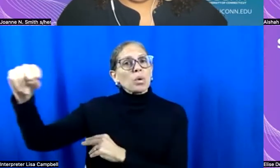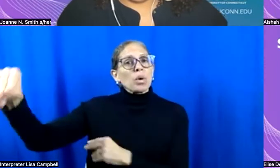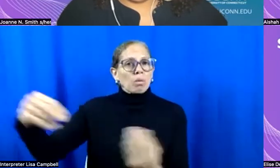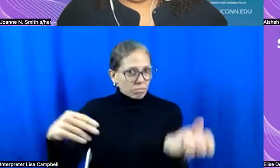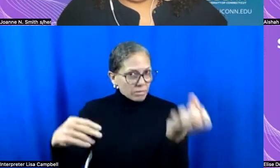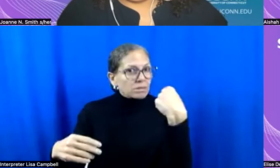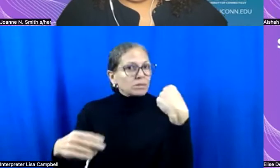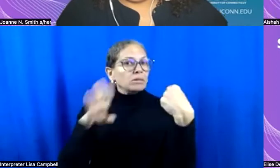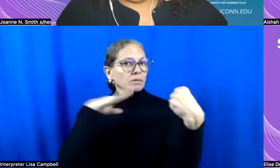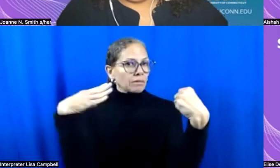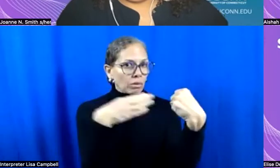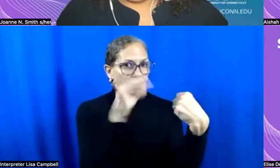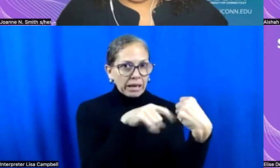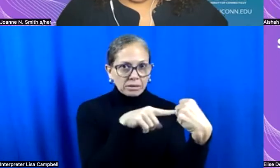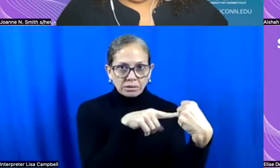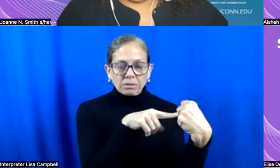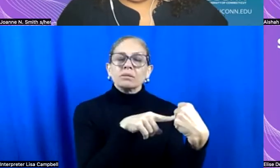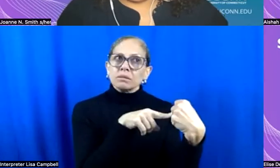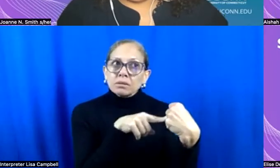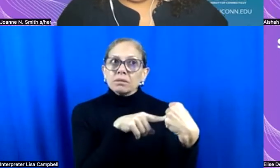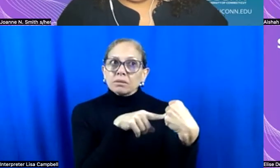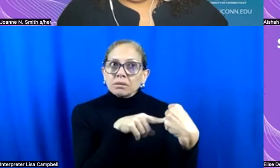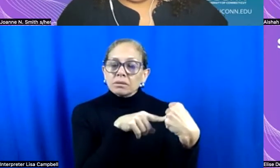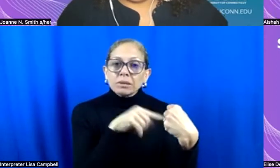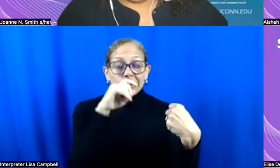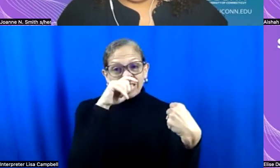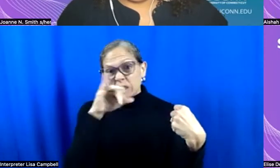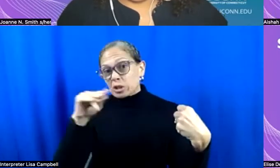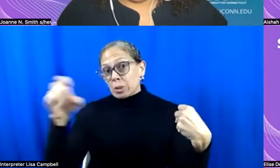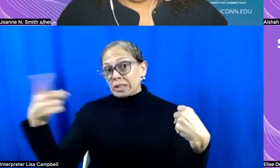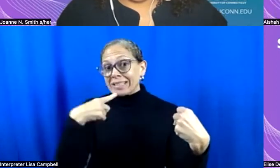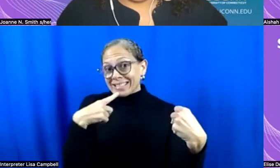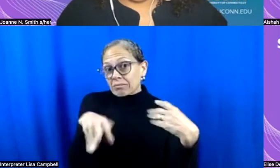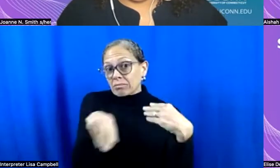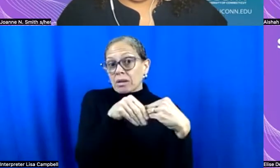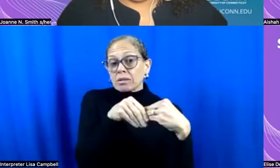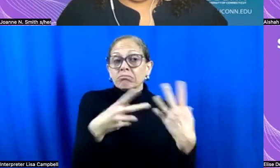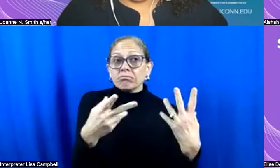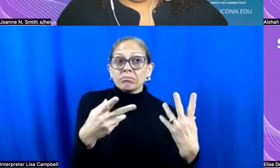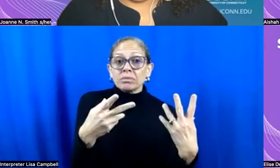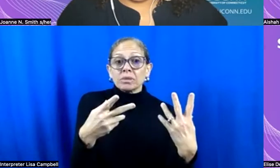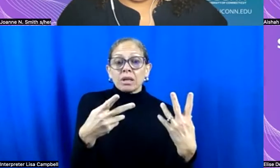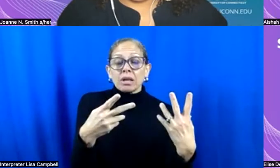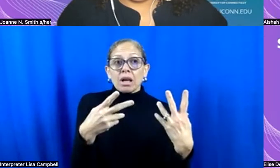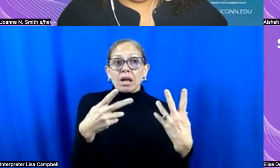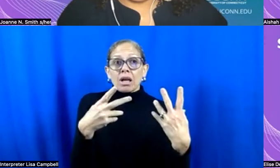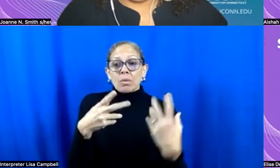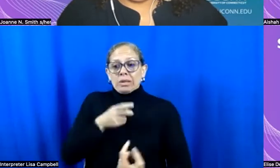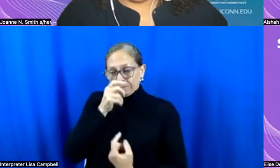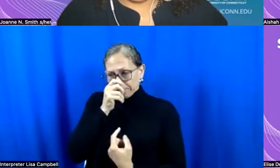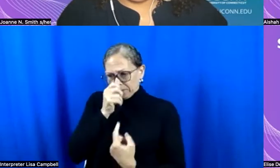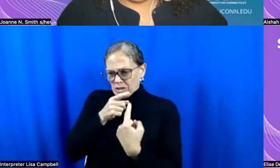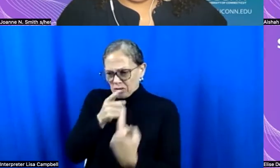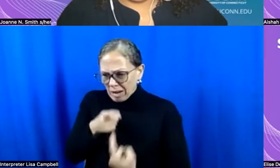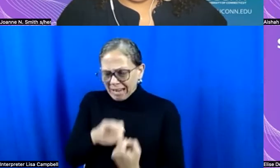yeses. And so again, echoing Joanne in terms of around like when you are struggling and trying to make ends meet